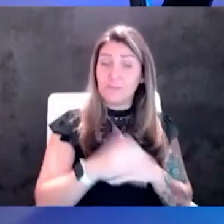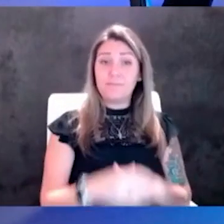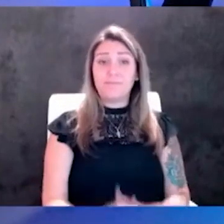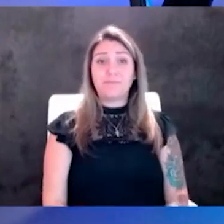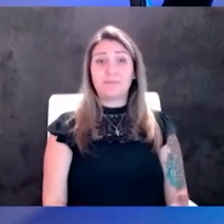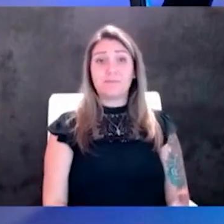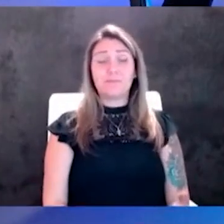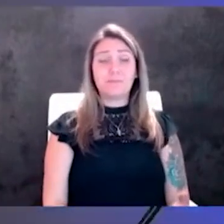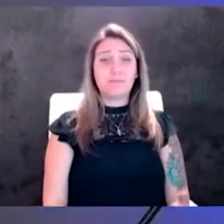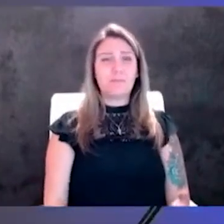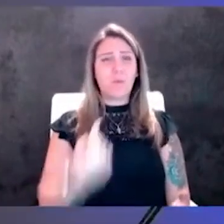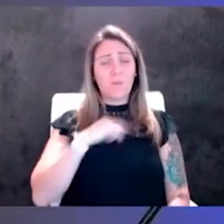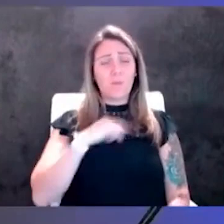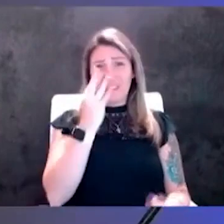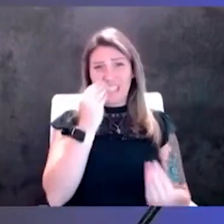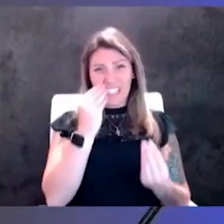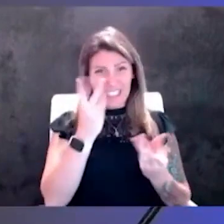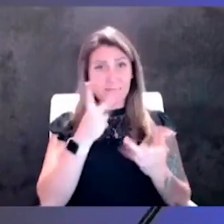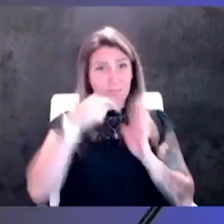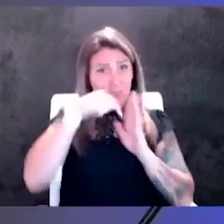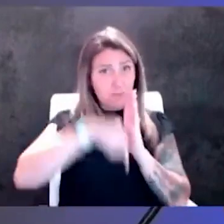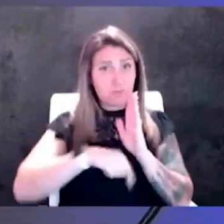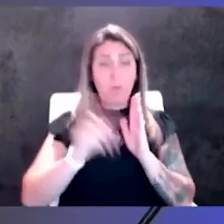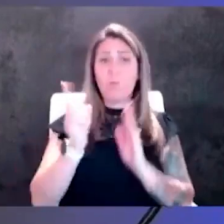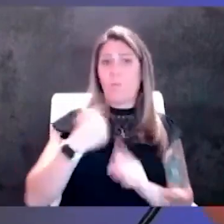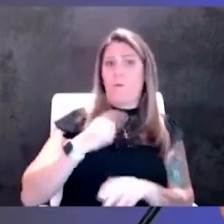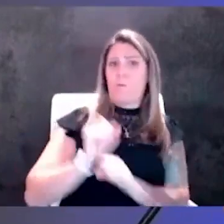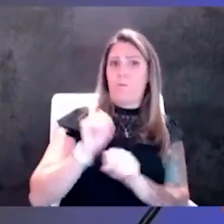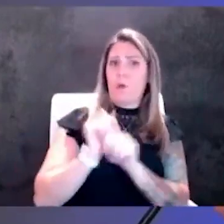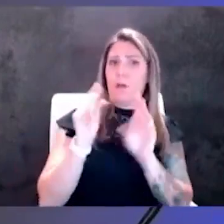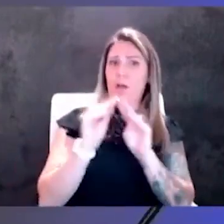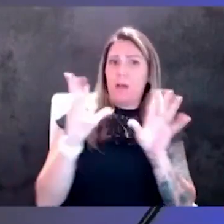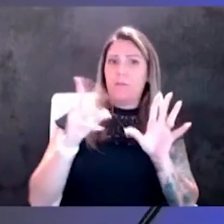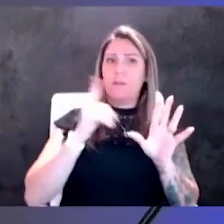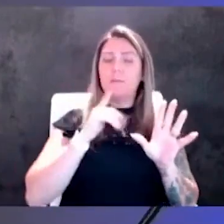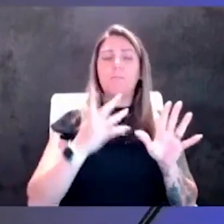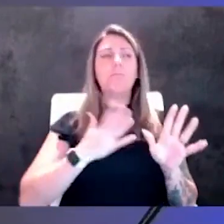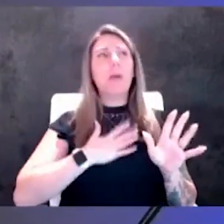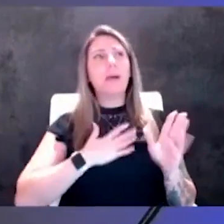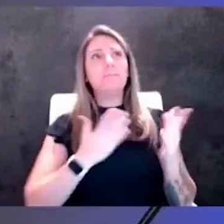hard about this. Now, where I work, obviously, so I have a slightly